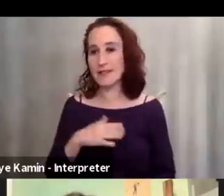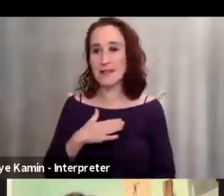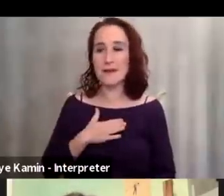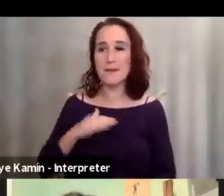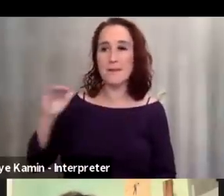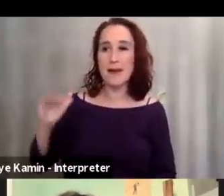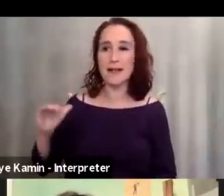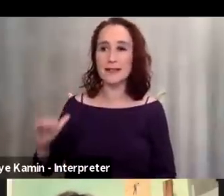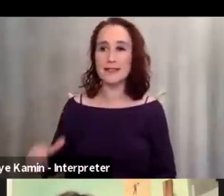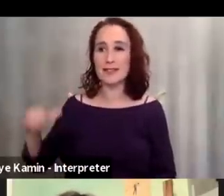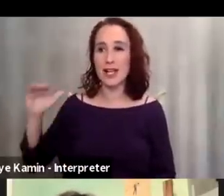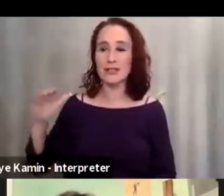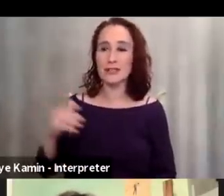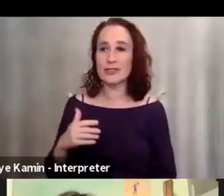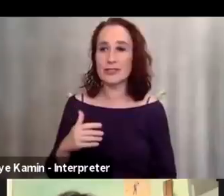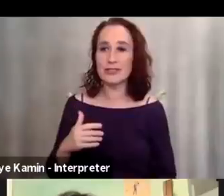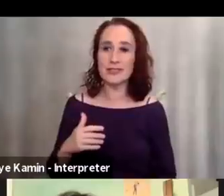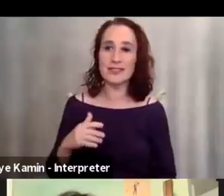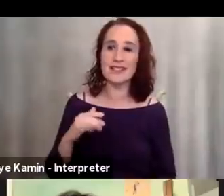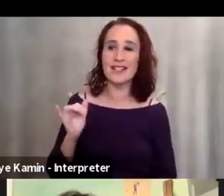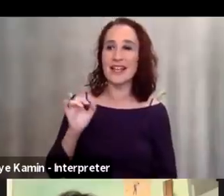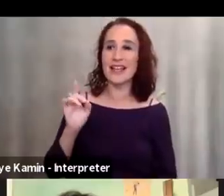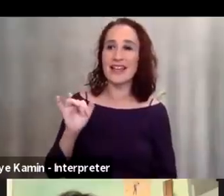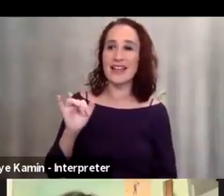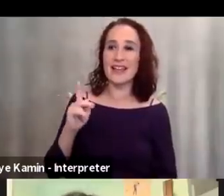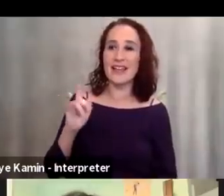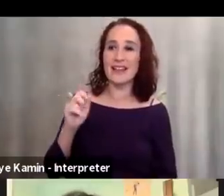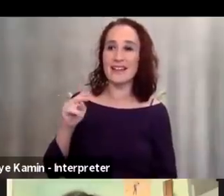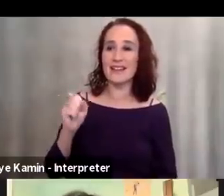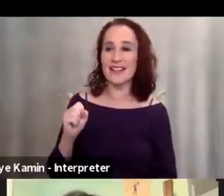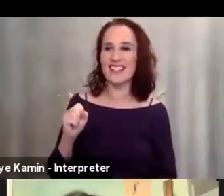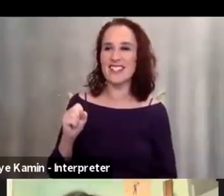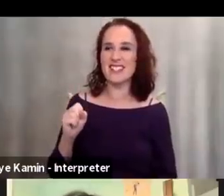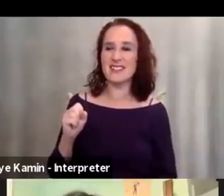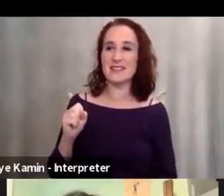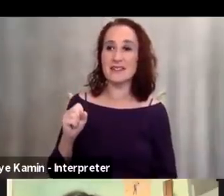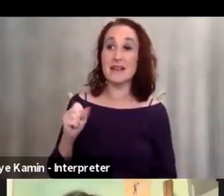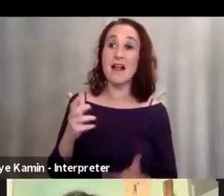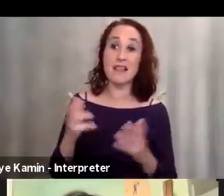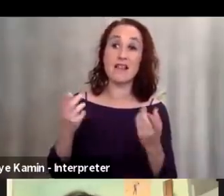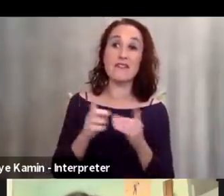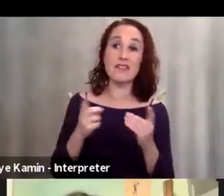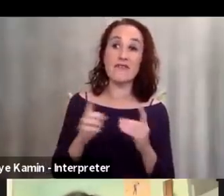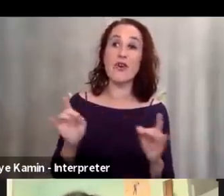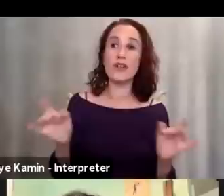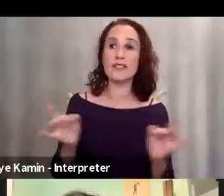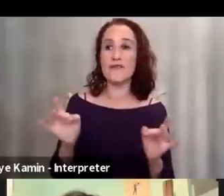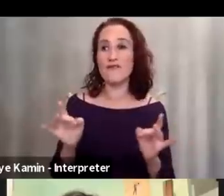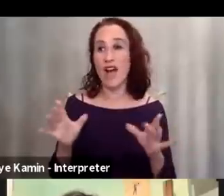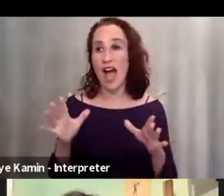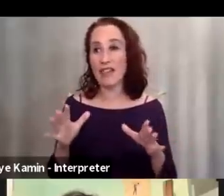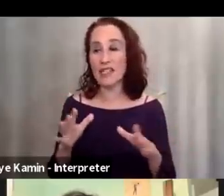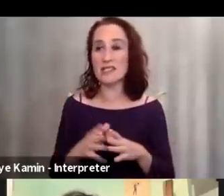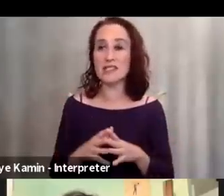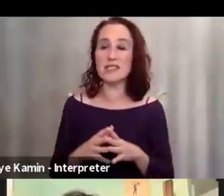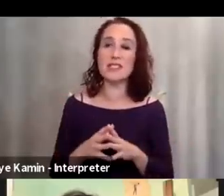was somewhat Dickensian. It was a lot of divorces, a lot of violence.